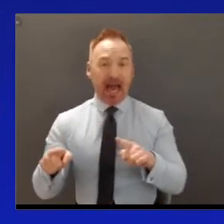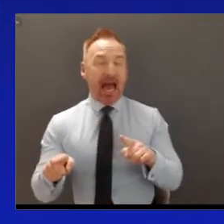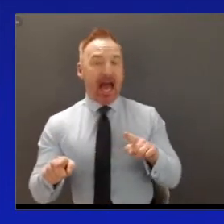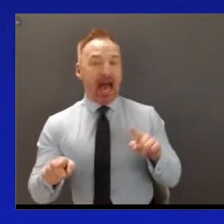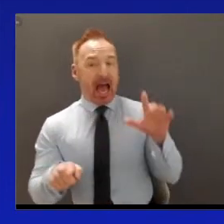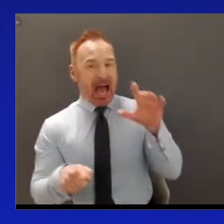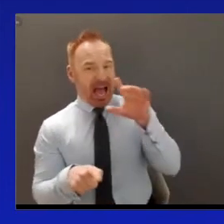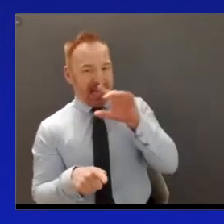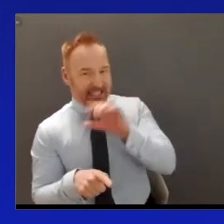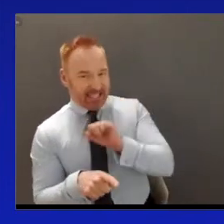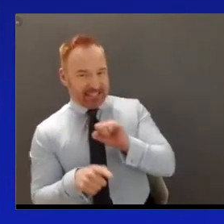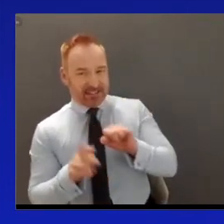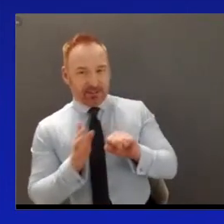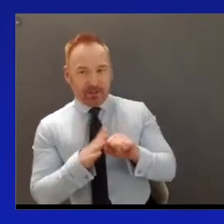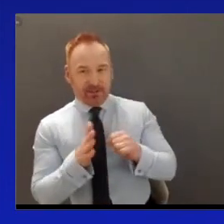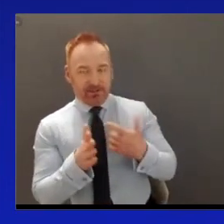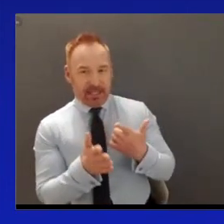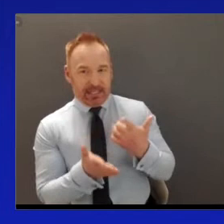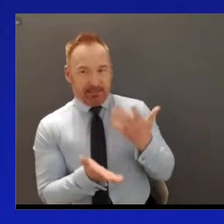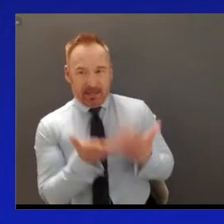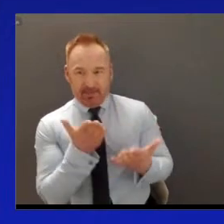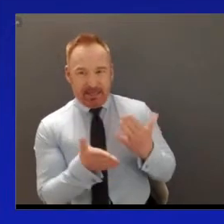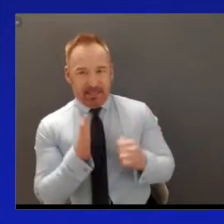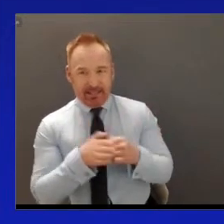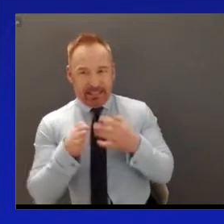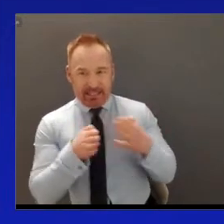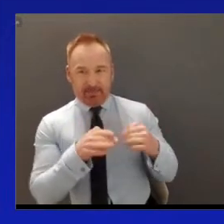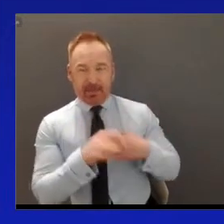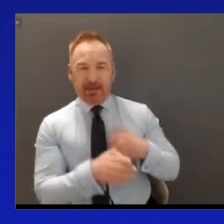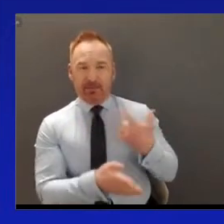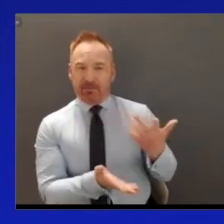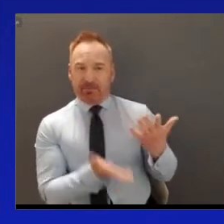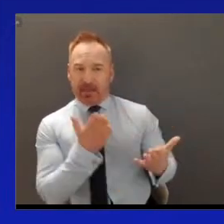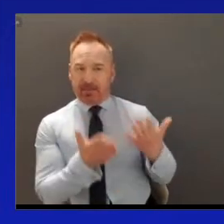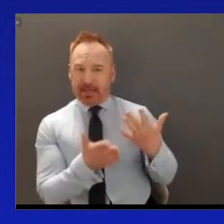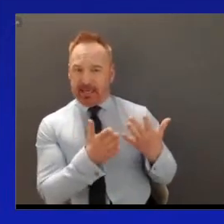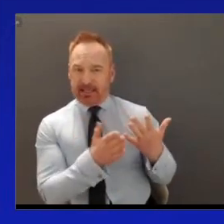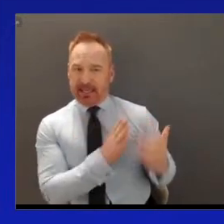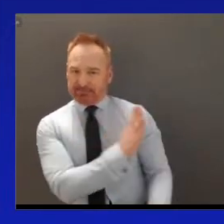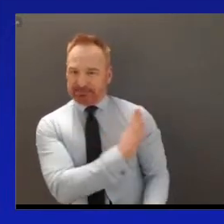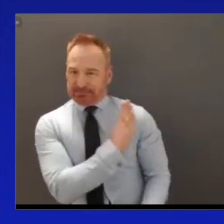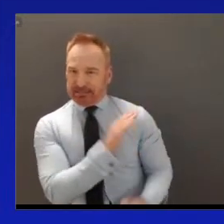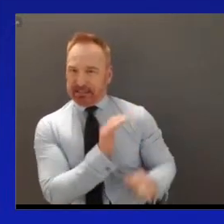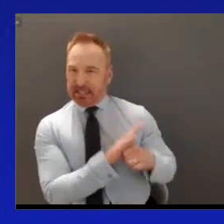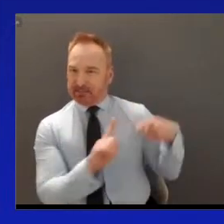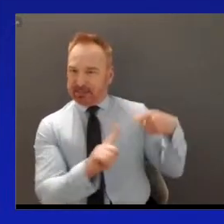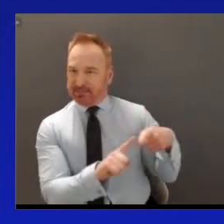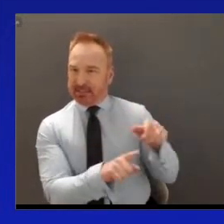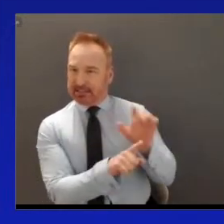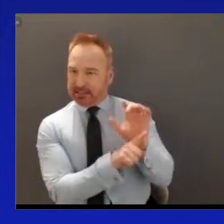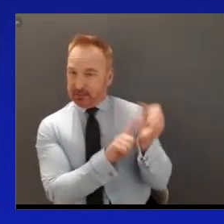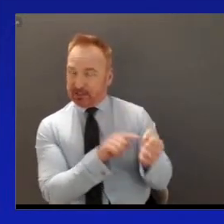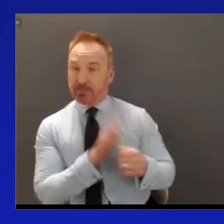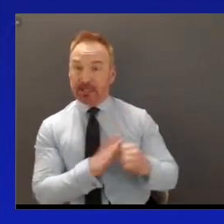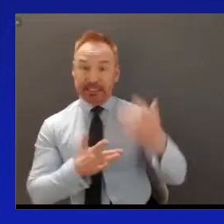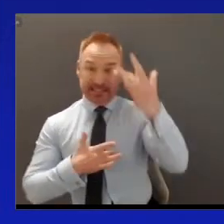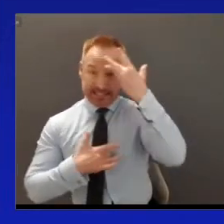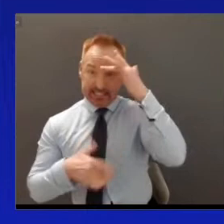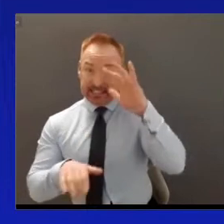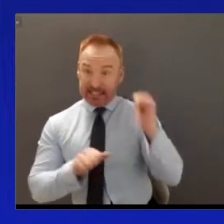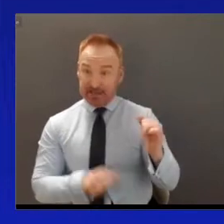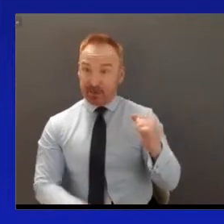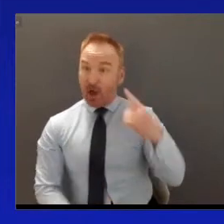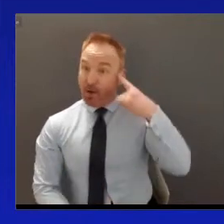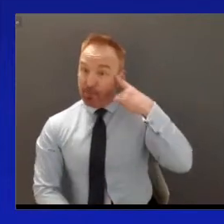be a labor relations challenge for sure, and we could talk offline if there's a specific case you're referring to. But no, sick leave is not for that, not